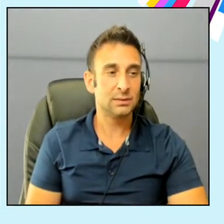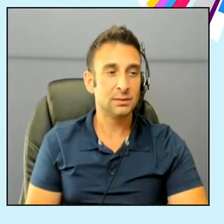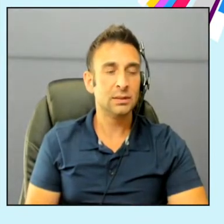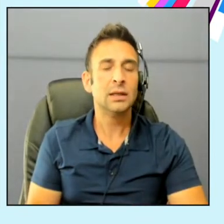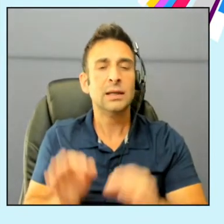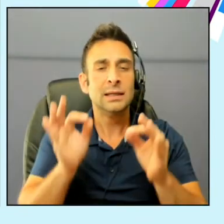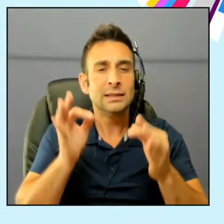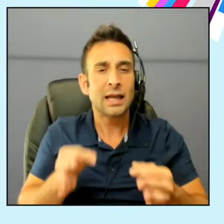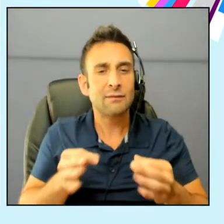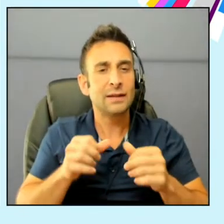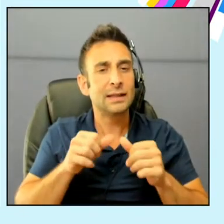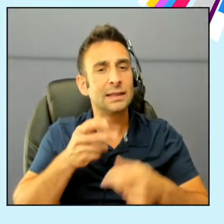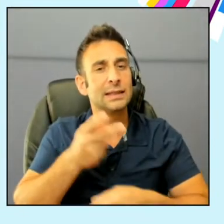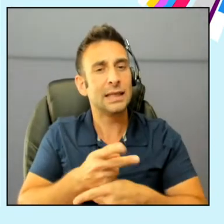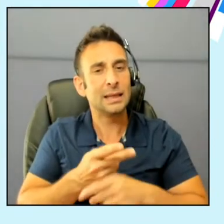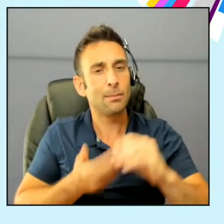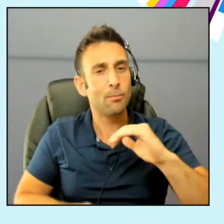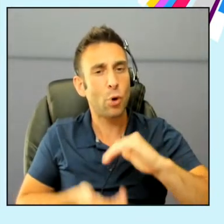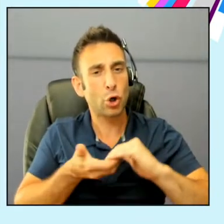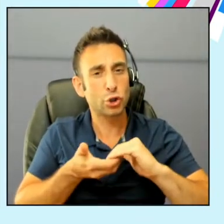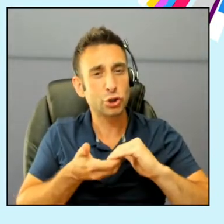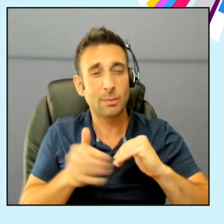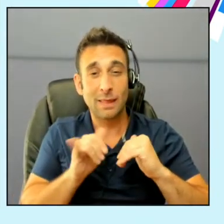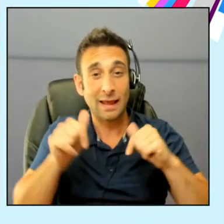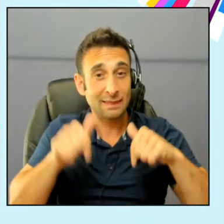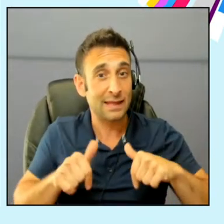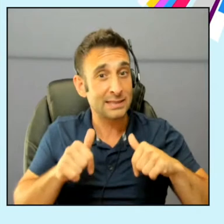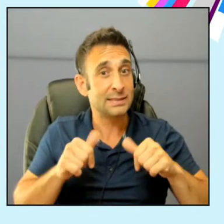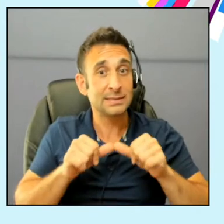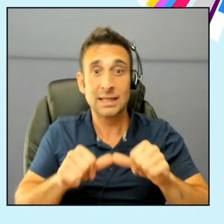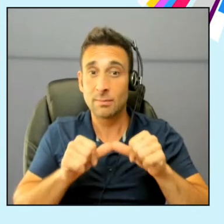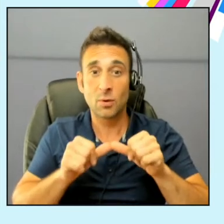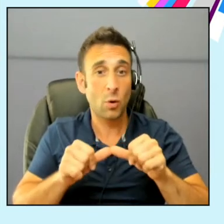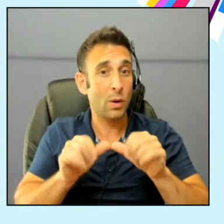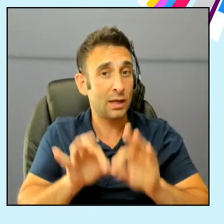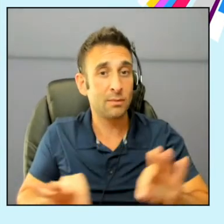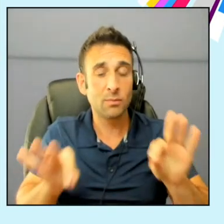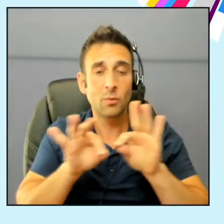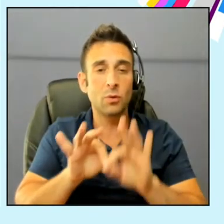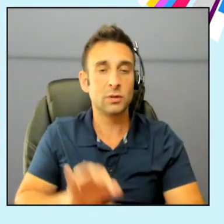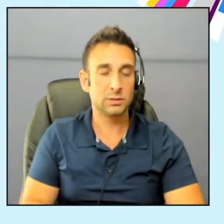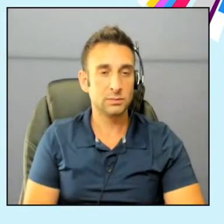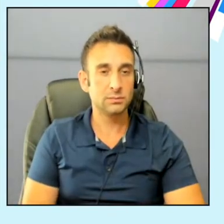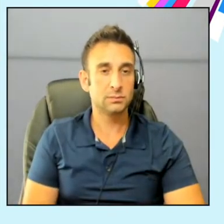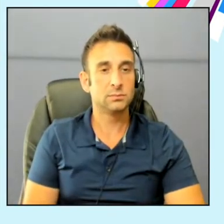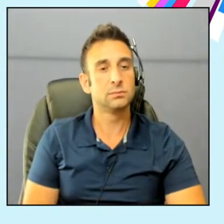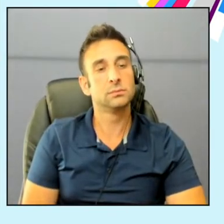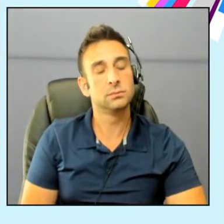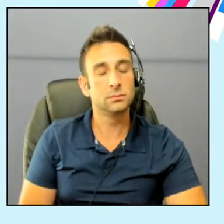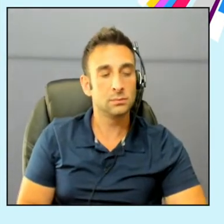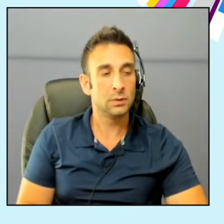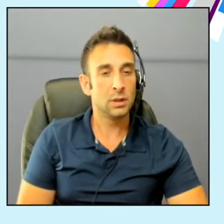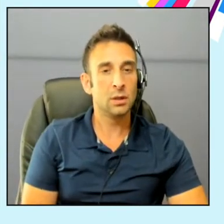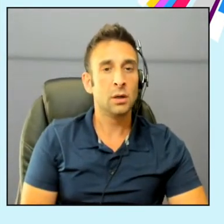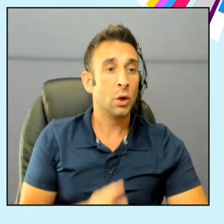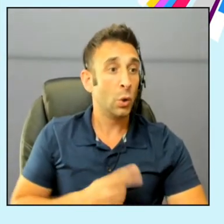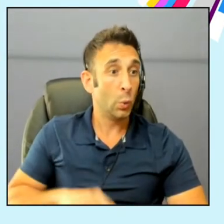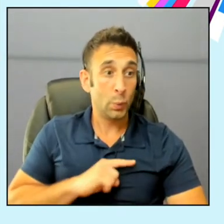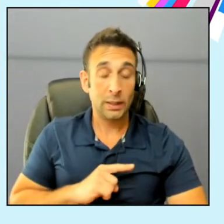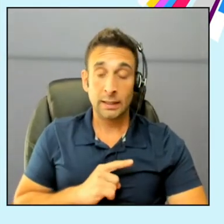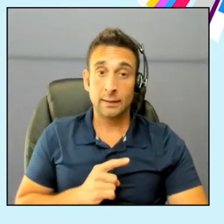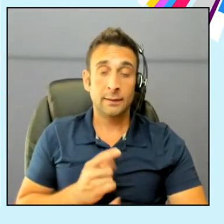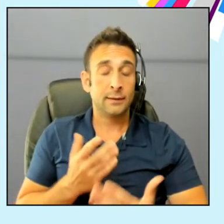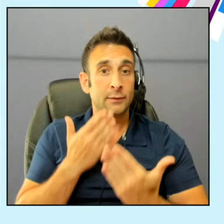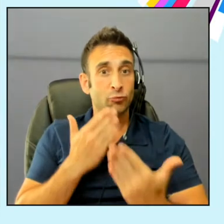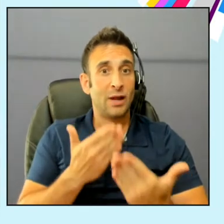partnerships like this going is very important. We at Outright are very grateful for the